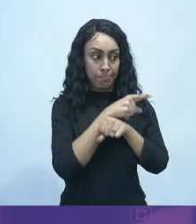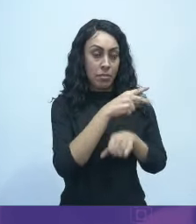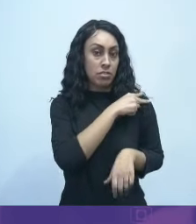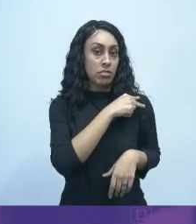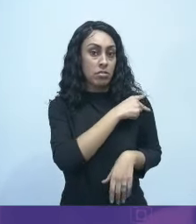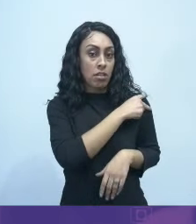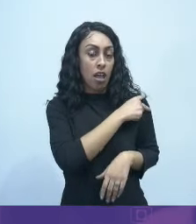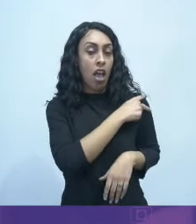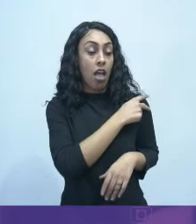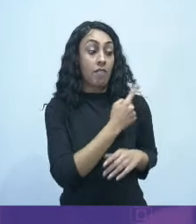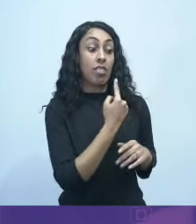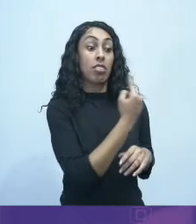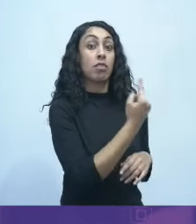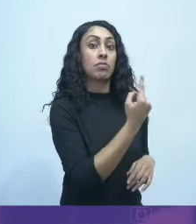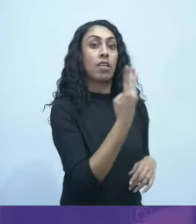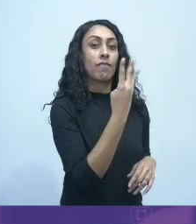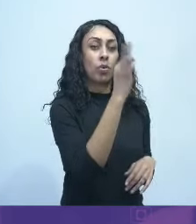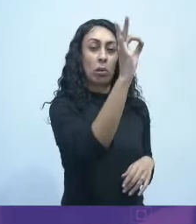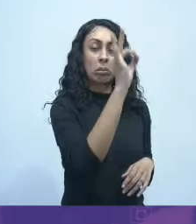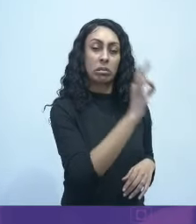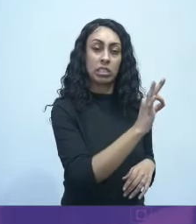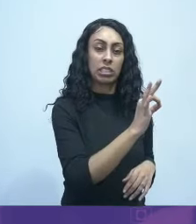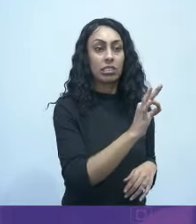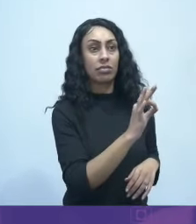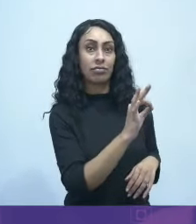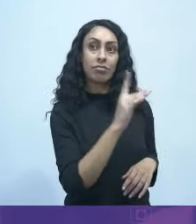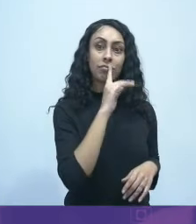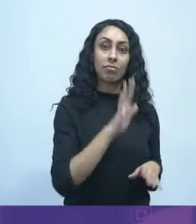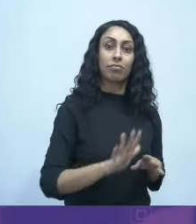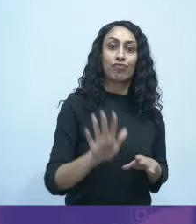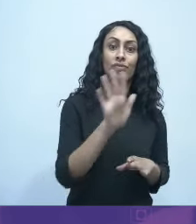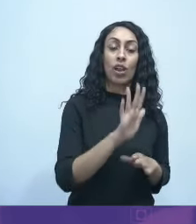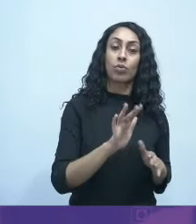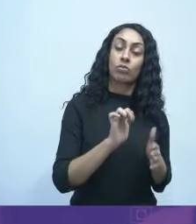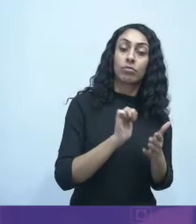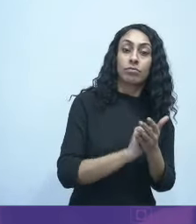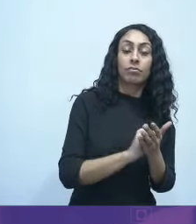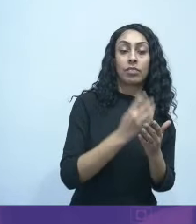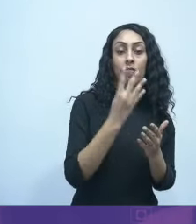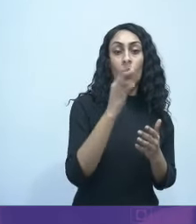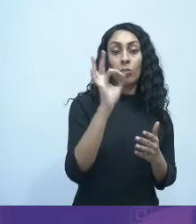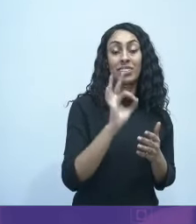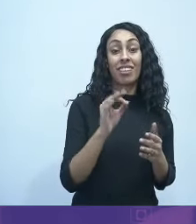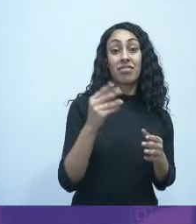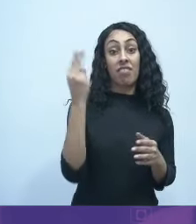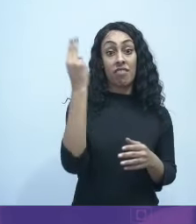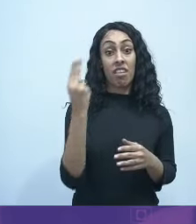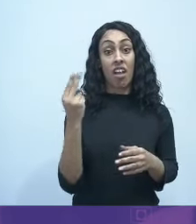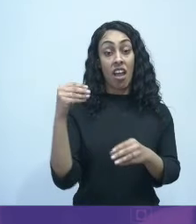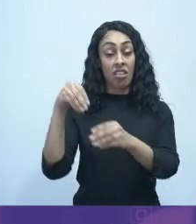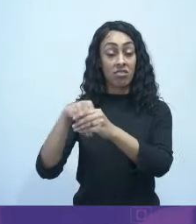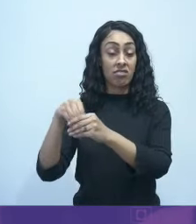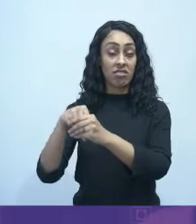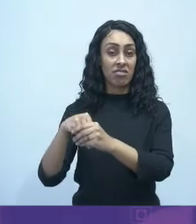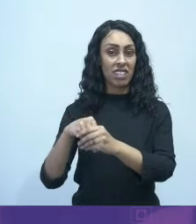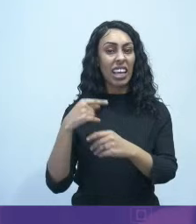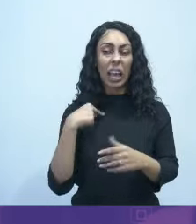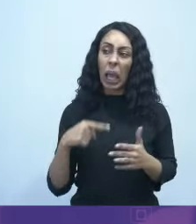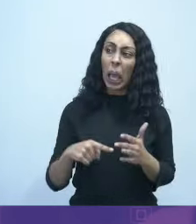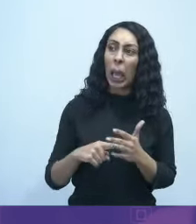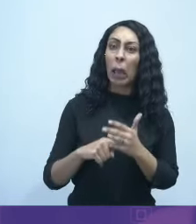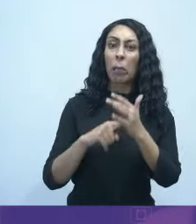had declaration rates of about 4%, which is about the figure now for the arts sector. It's really important as well as in terms of who we are. We're